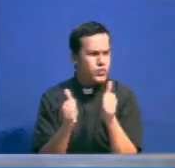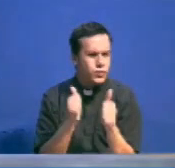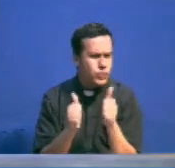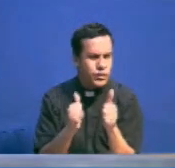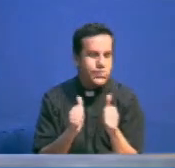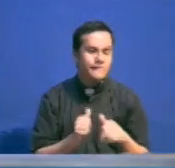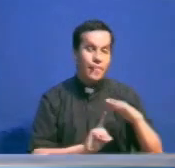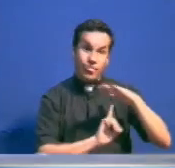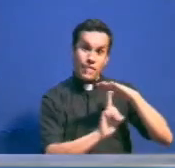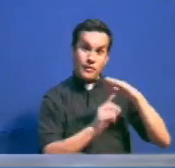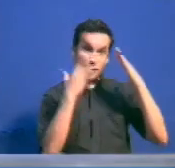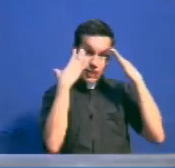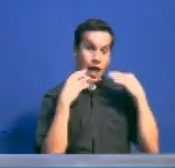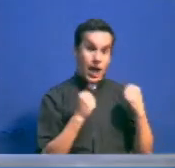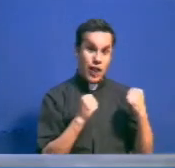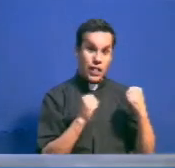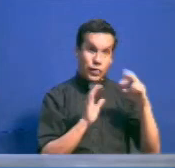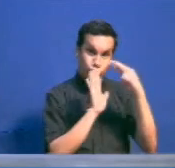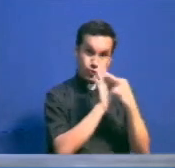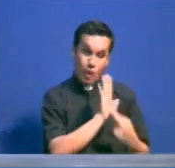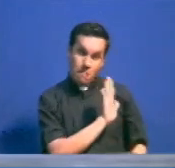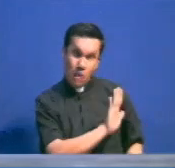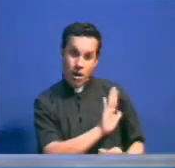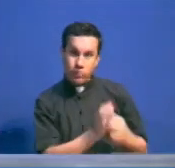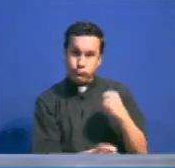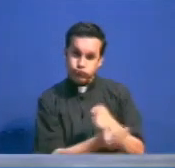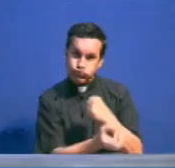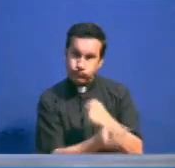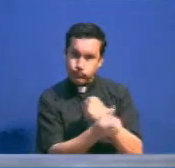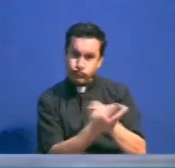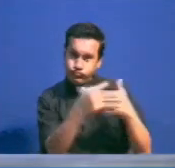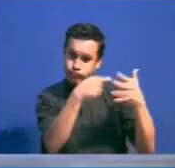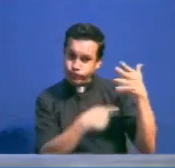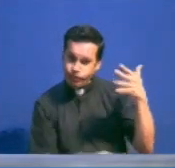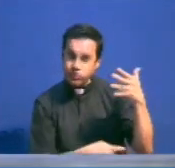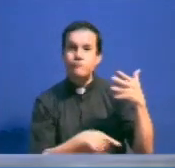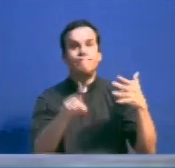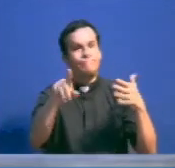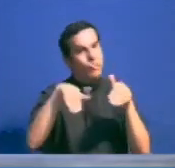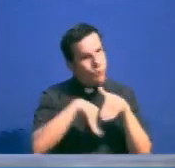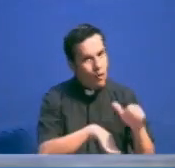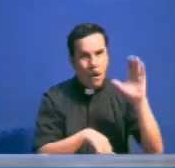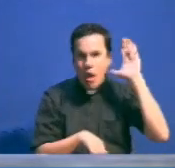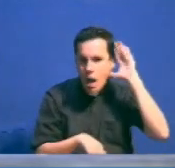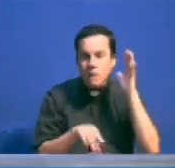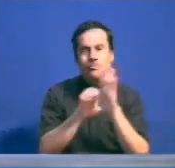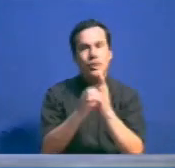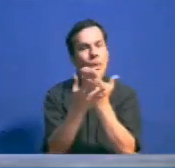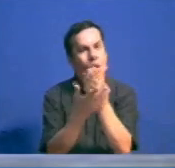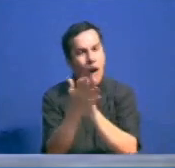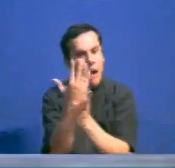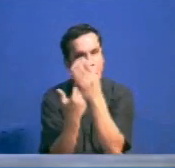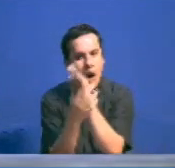of Health, and at the same time, the instruction given by our government, distancing, washing of hands as the